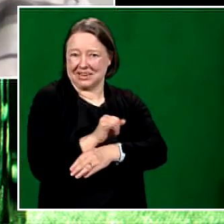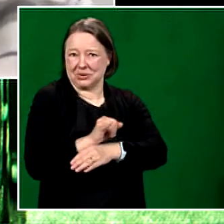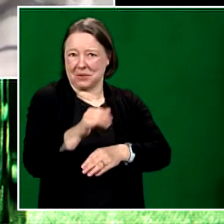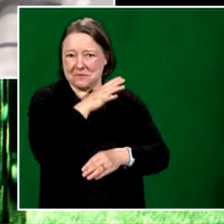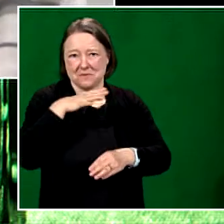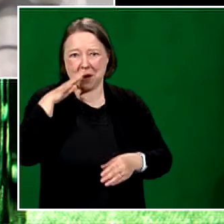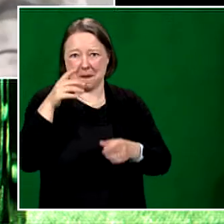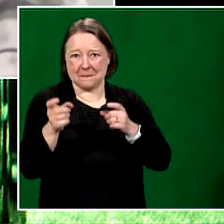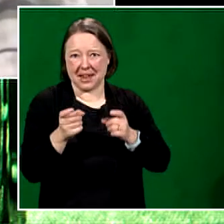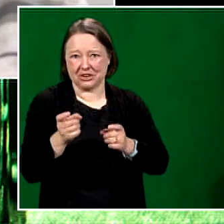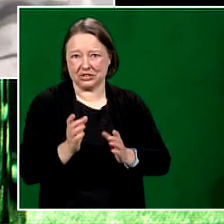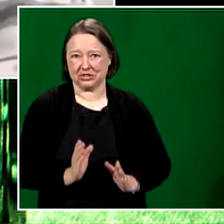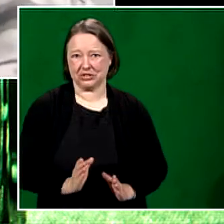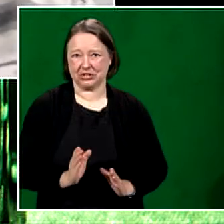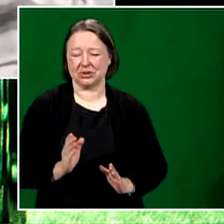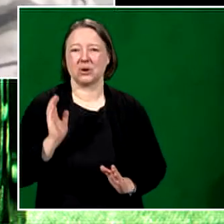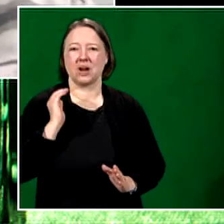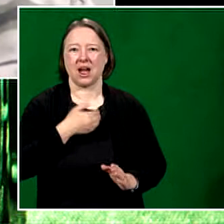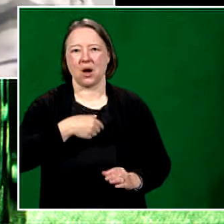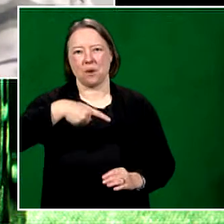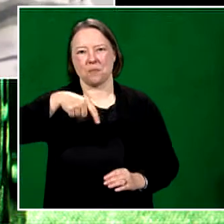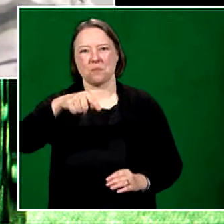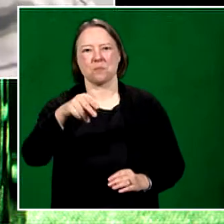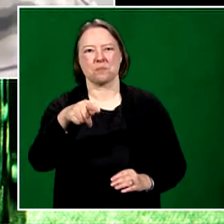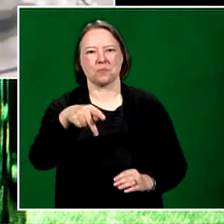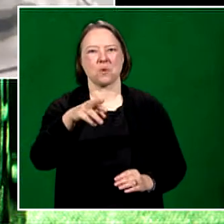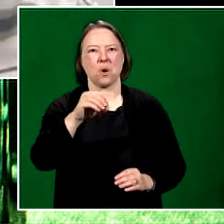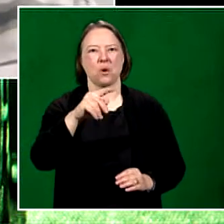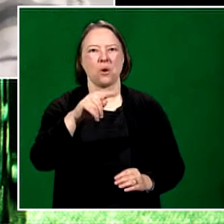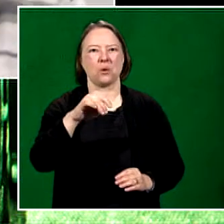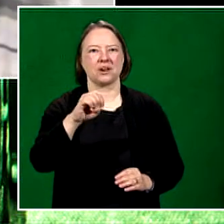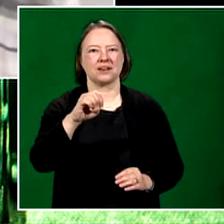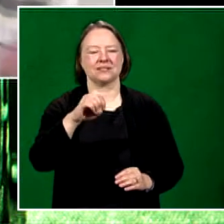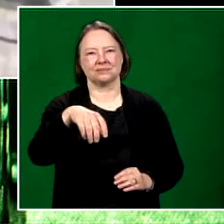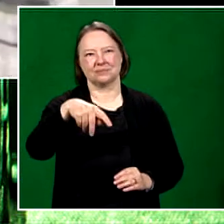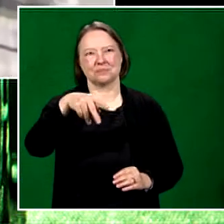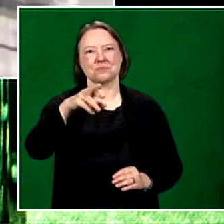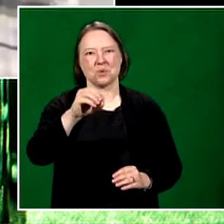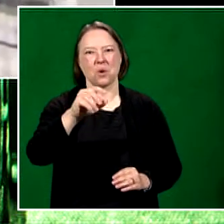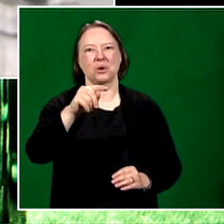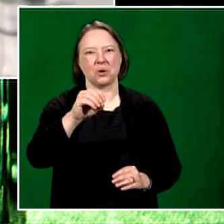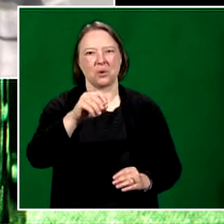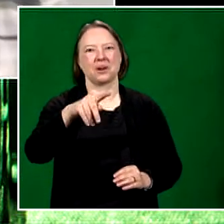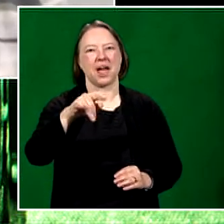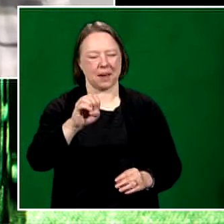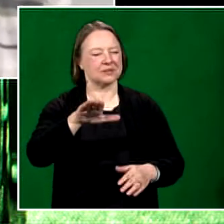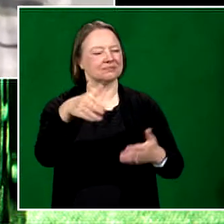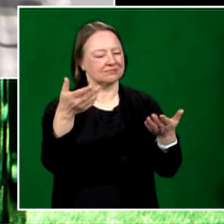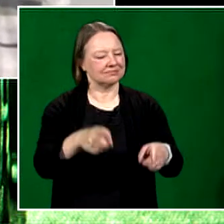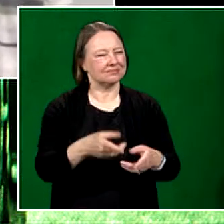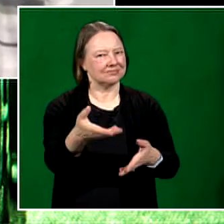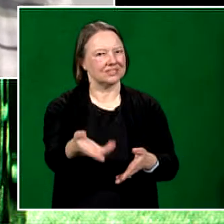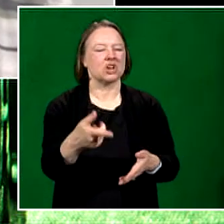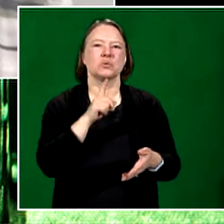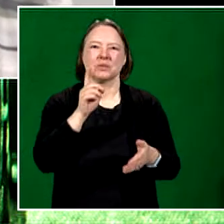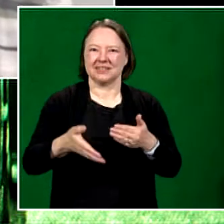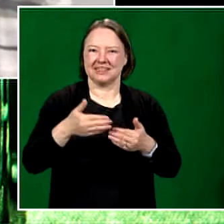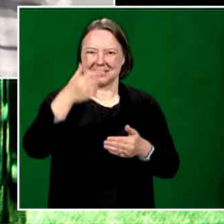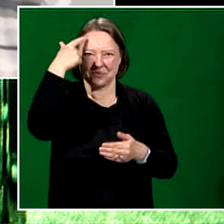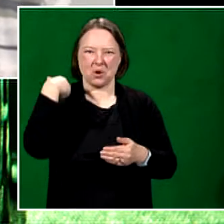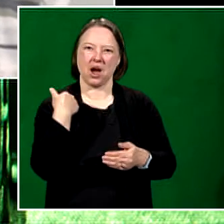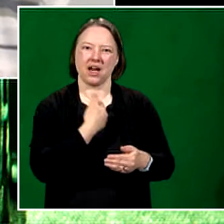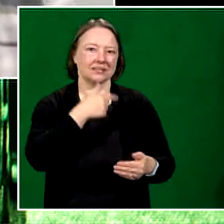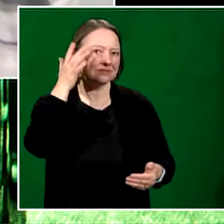manager where our prototype is taking place. And so that makes it extra convenient for us